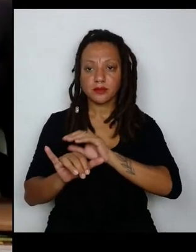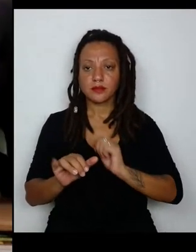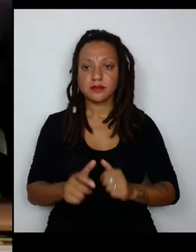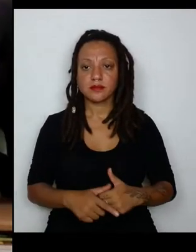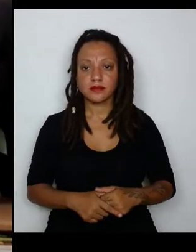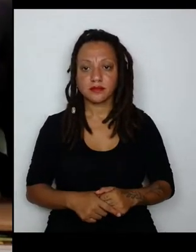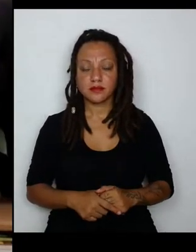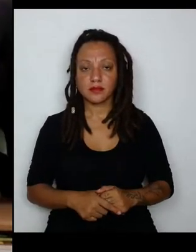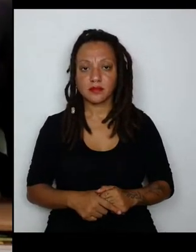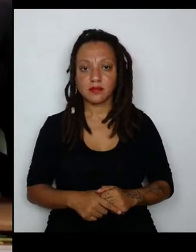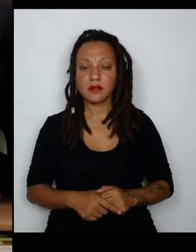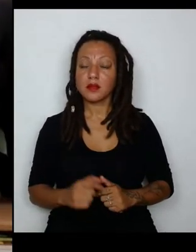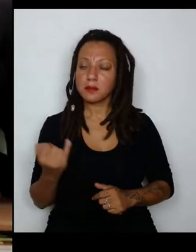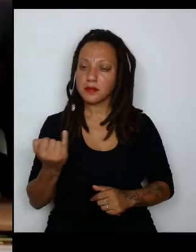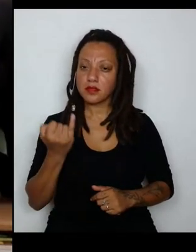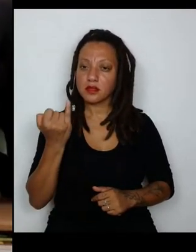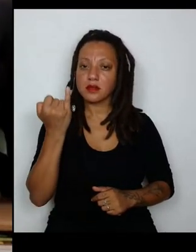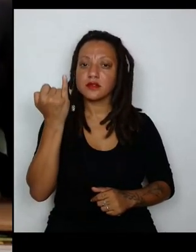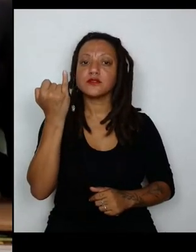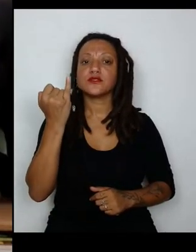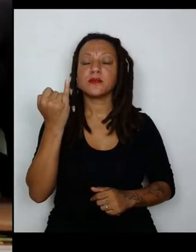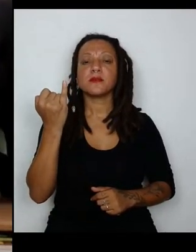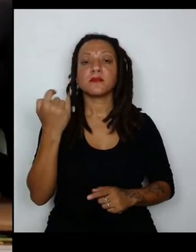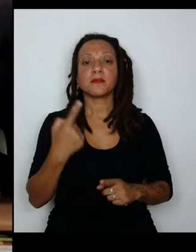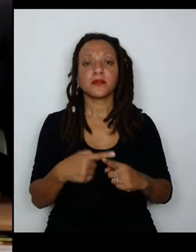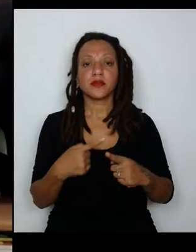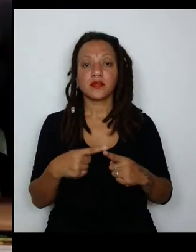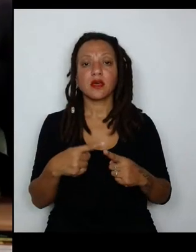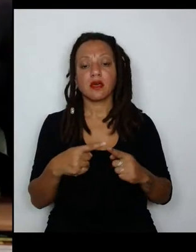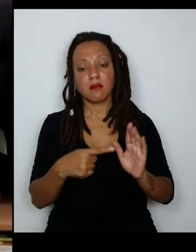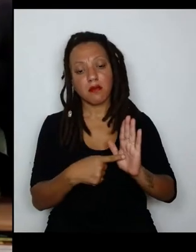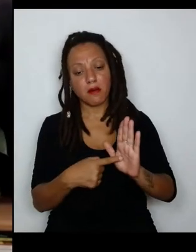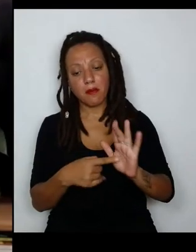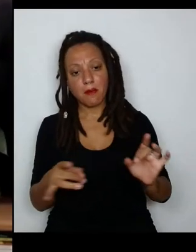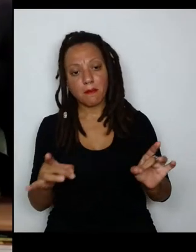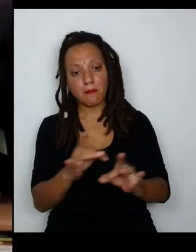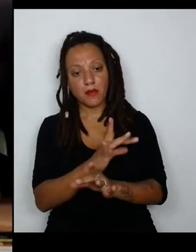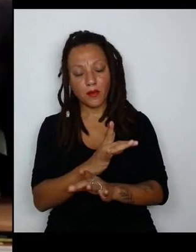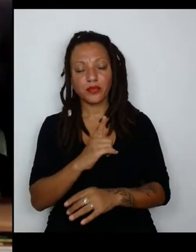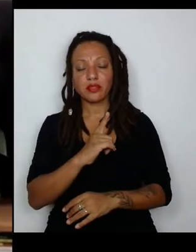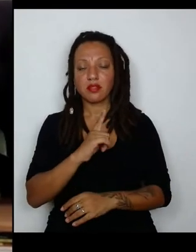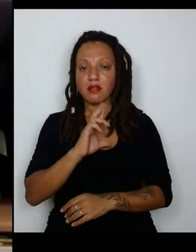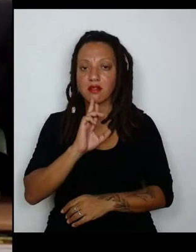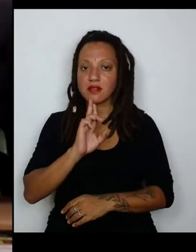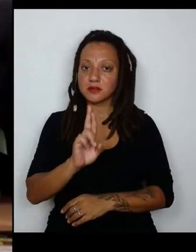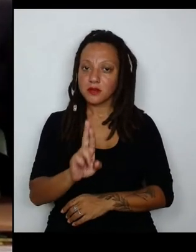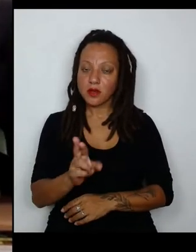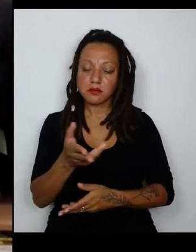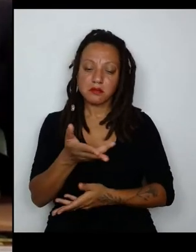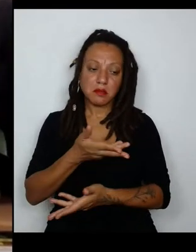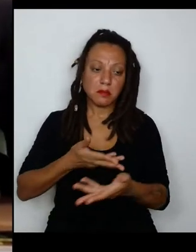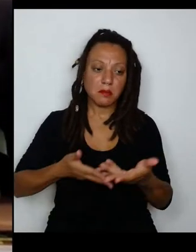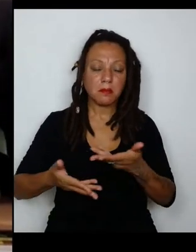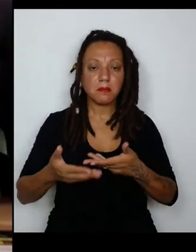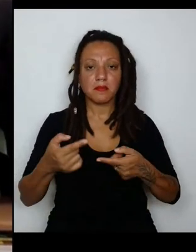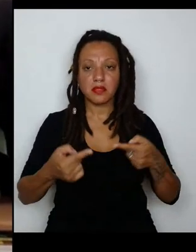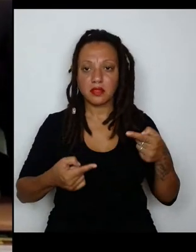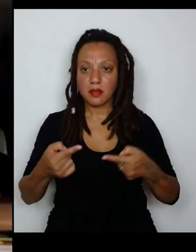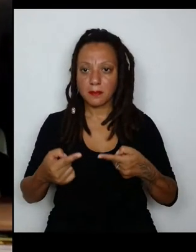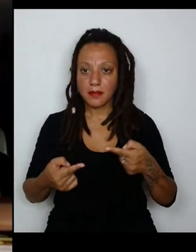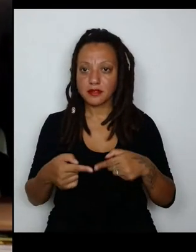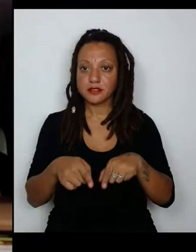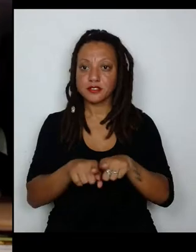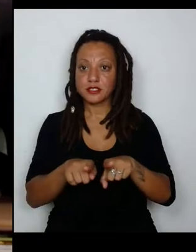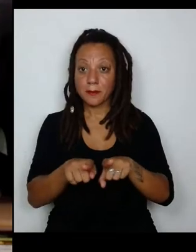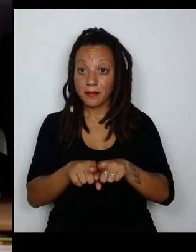youtube it is going to be extremely important for us to receive questions from from you and answer them towards the